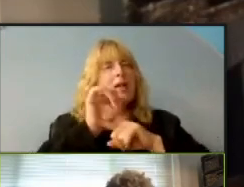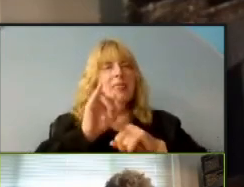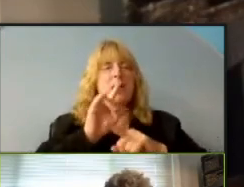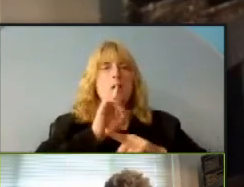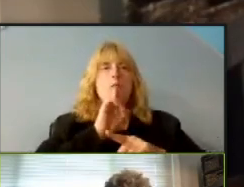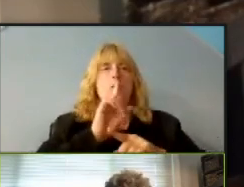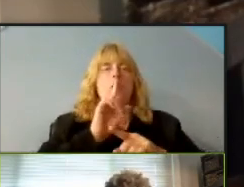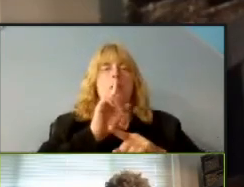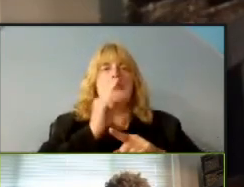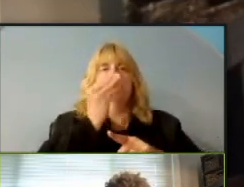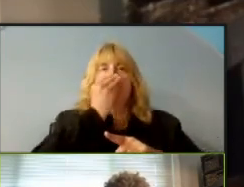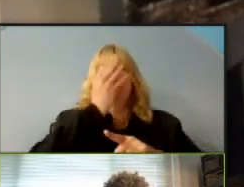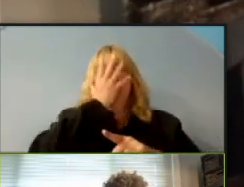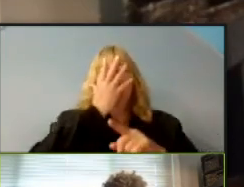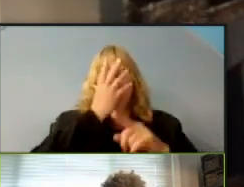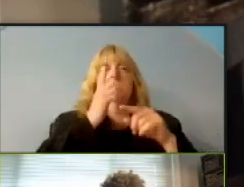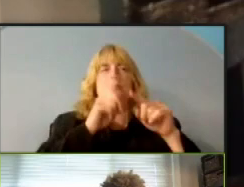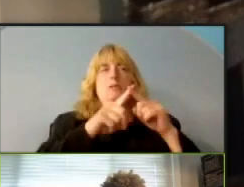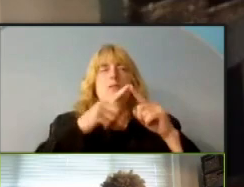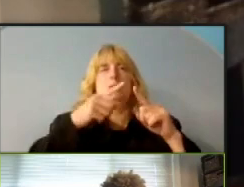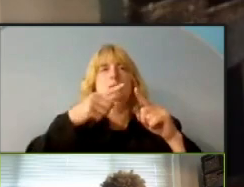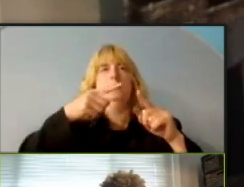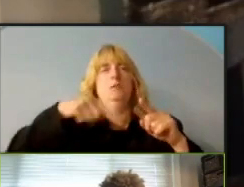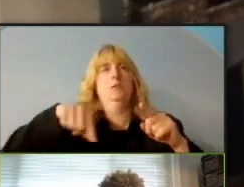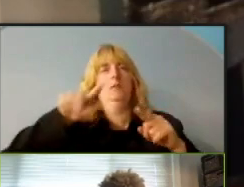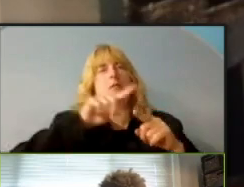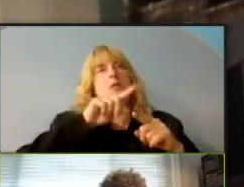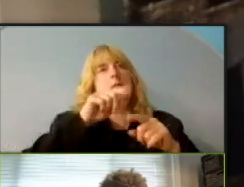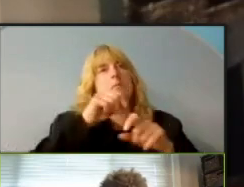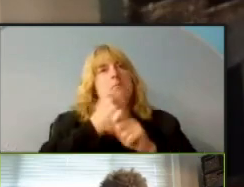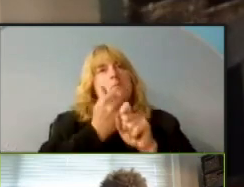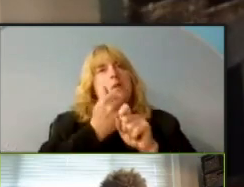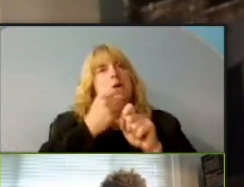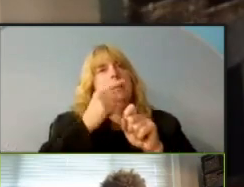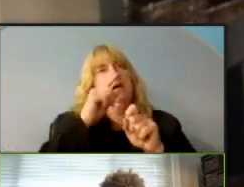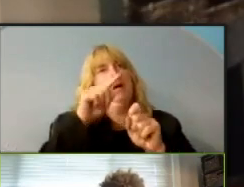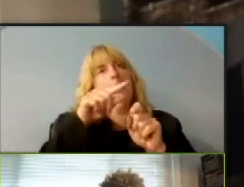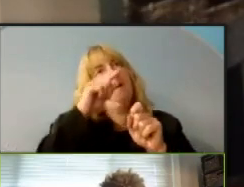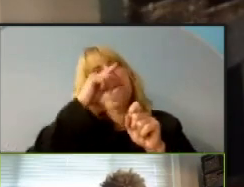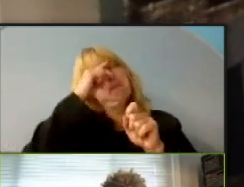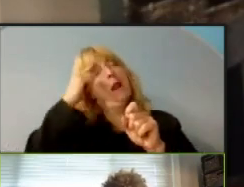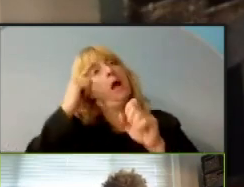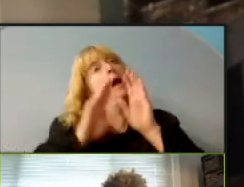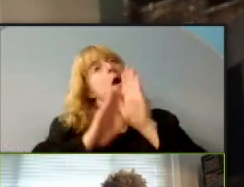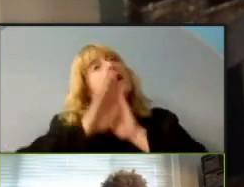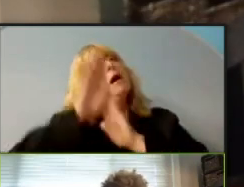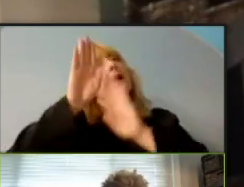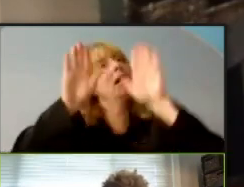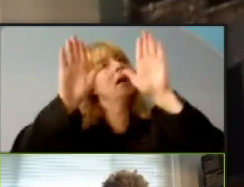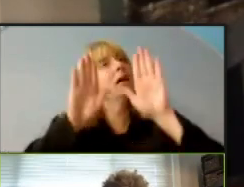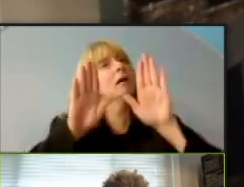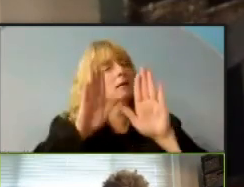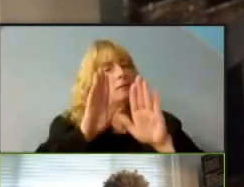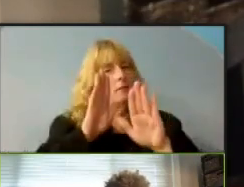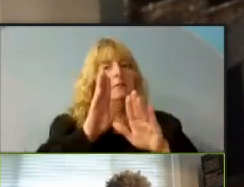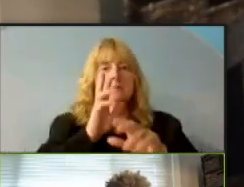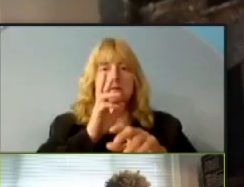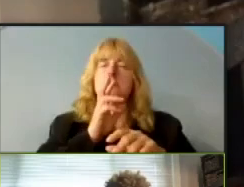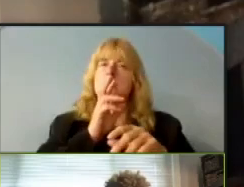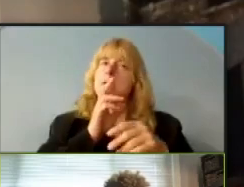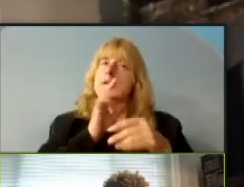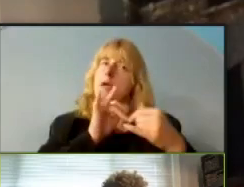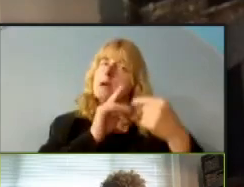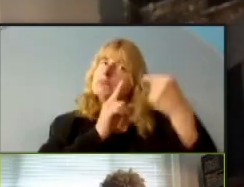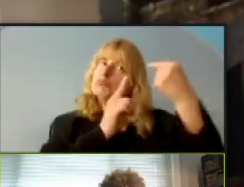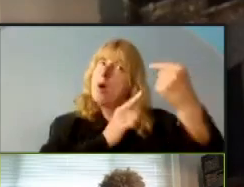Black excellence. And so as we think about reopening, we get at the heart of one of our equity